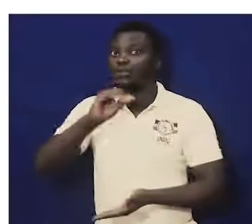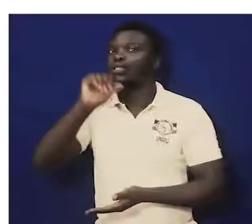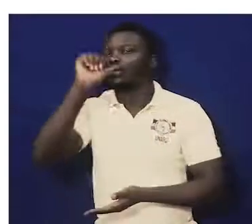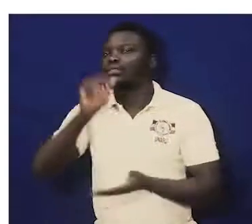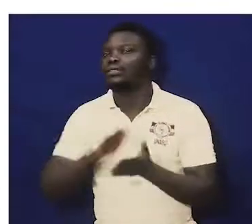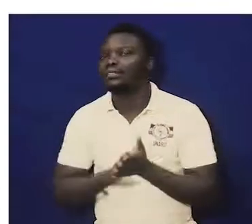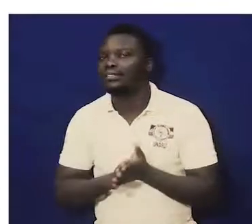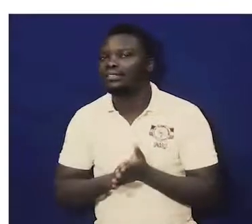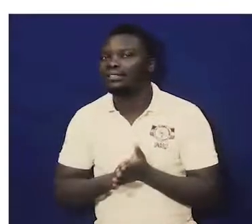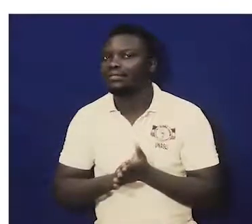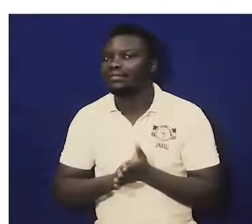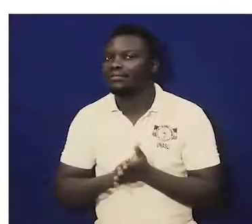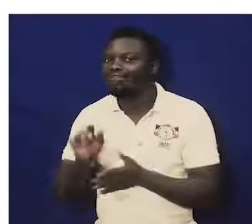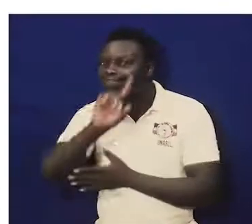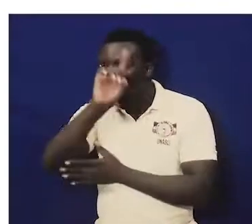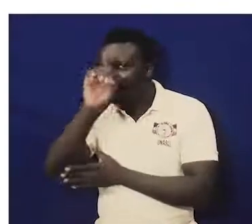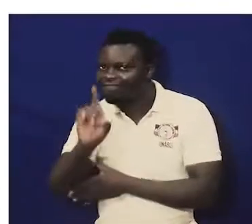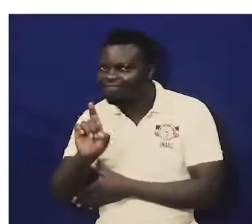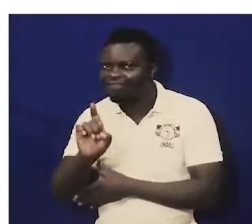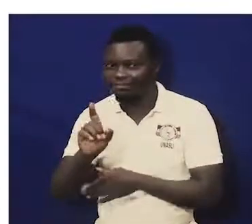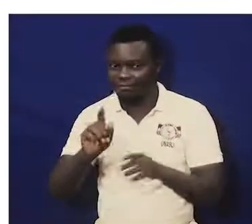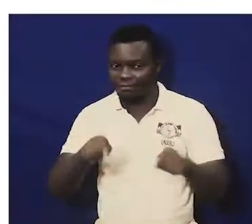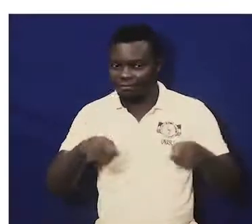what is the profit?